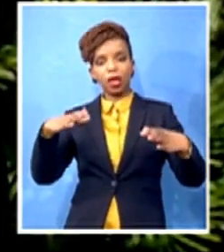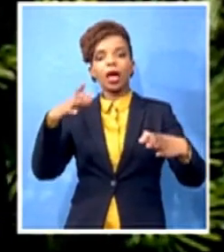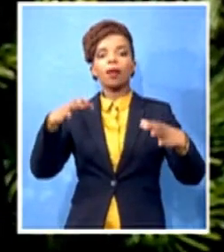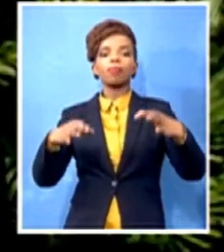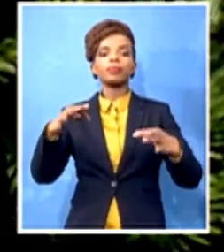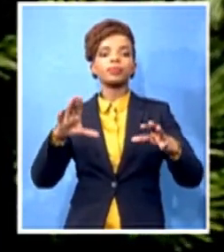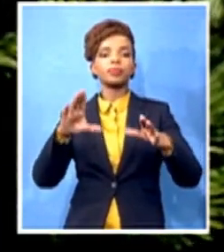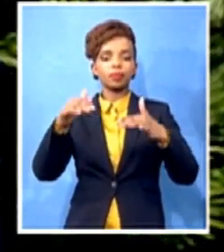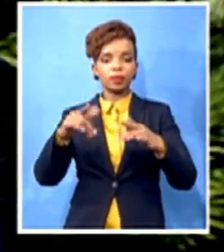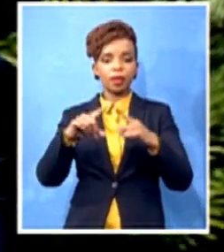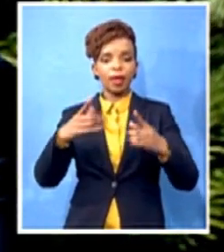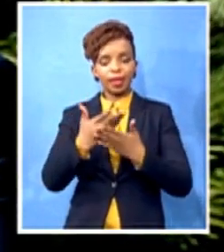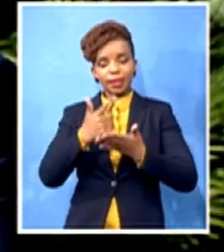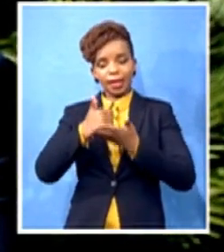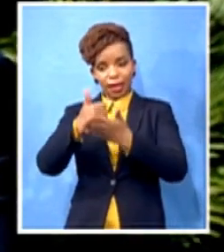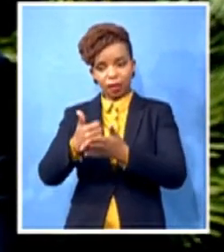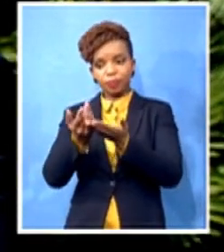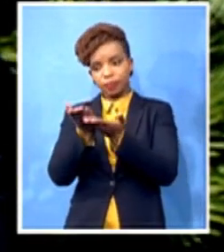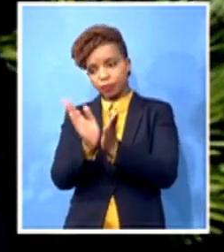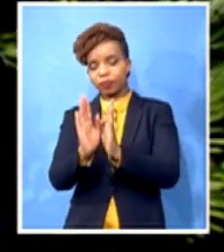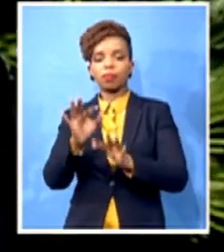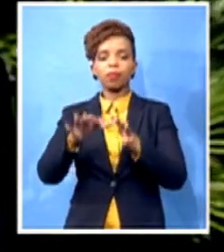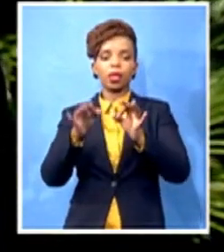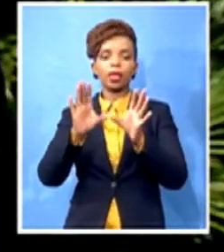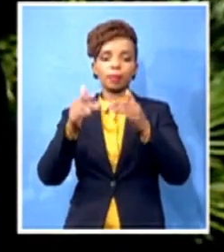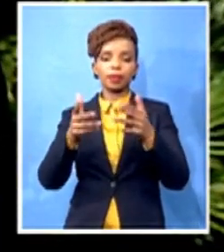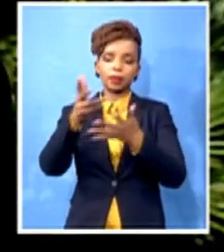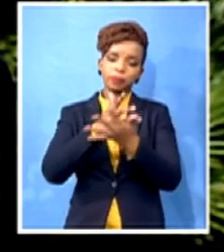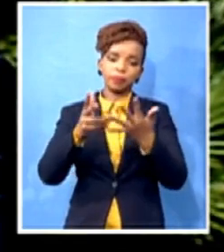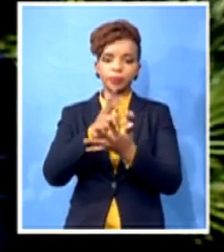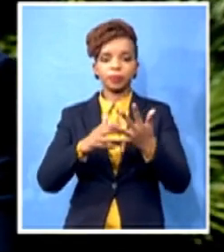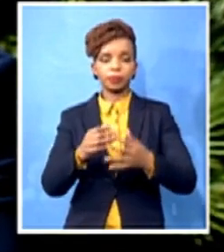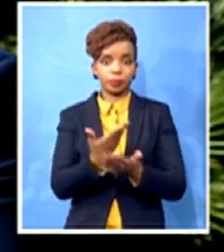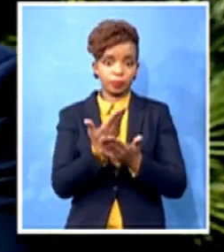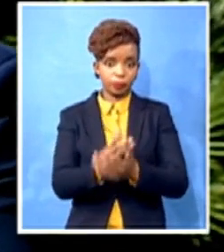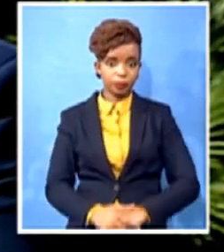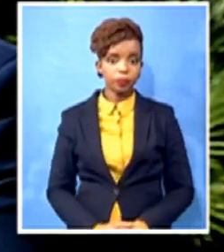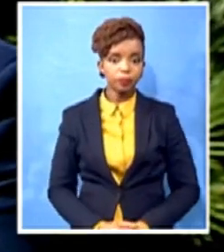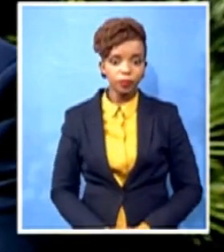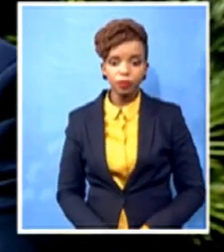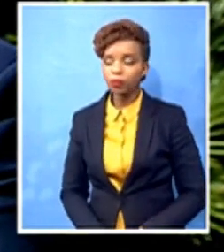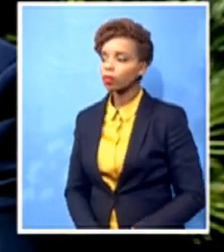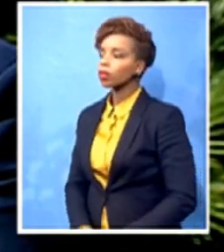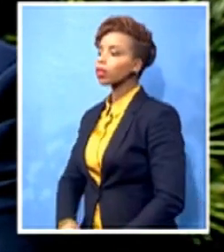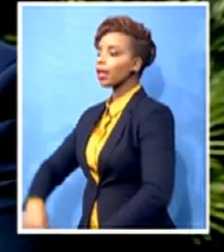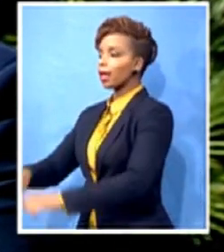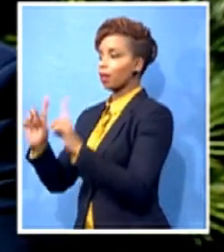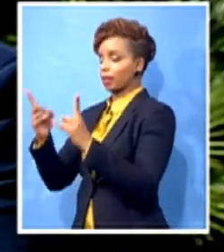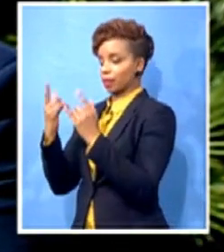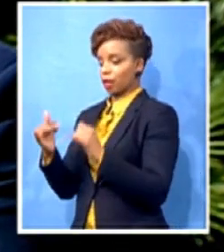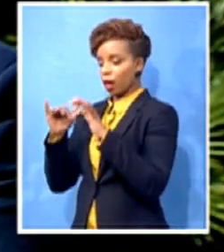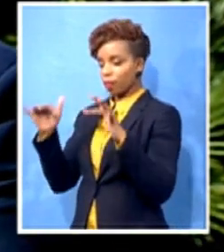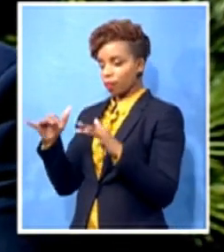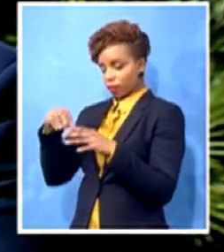Lastly, Ngama, I know that in your interactions you get to interact with people on the ground, because we're also speaking here of people whose service deliveries have also